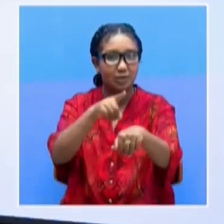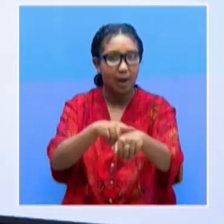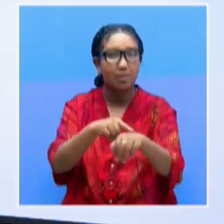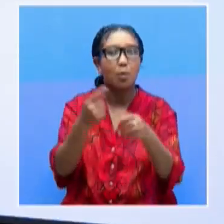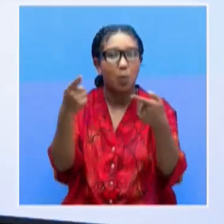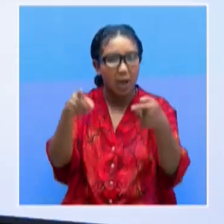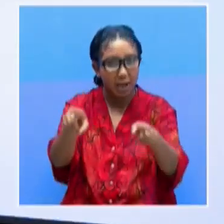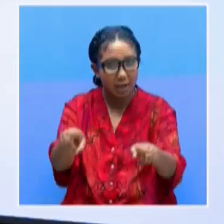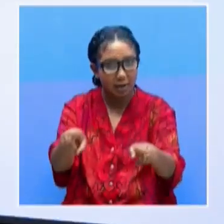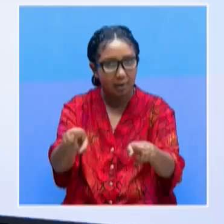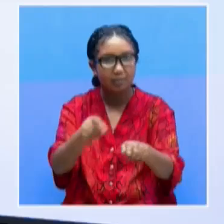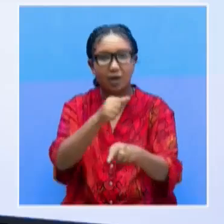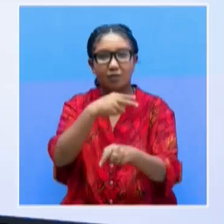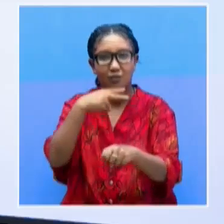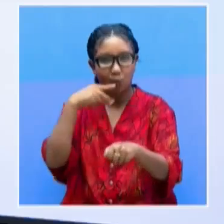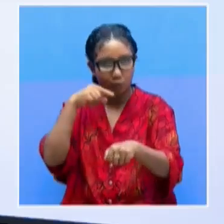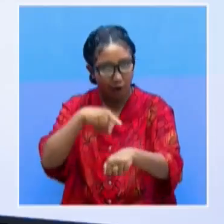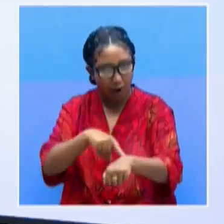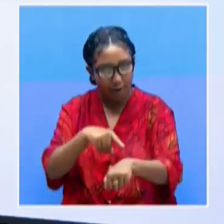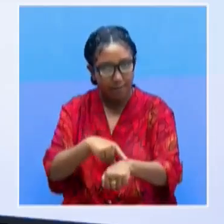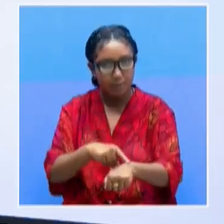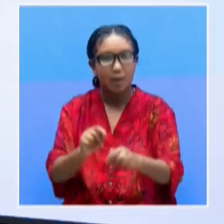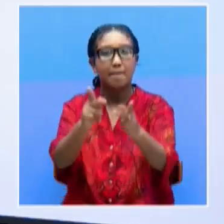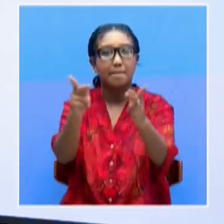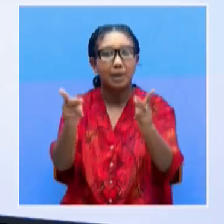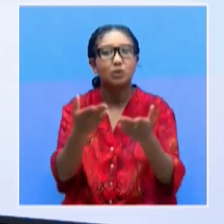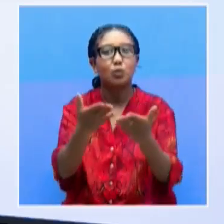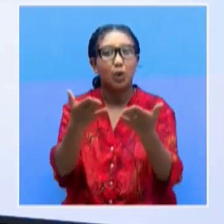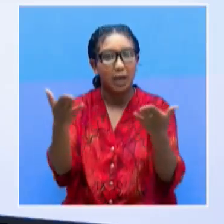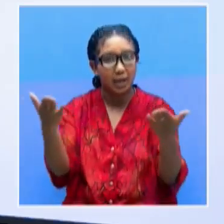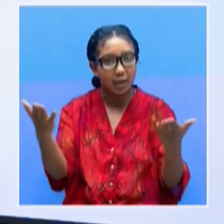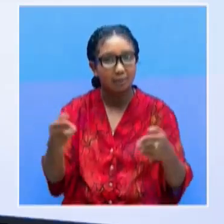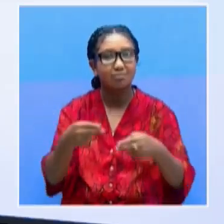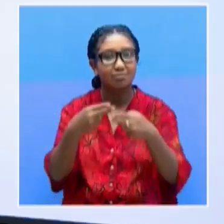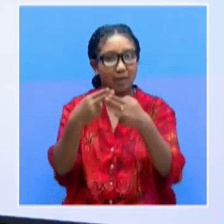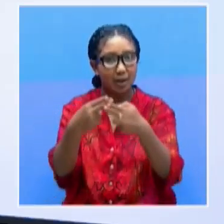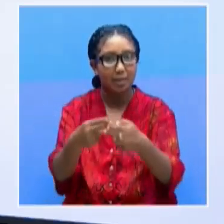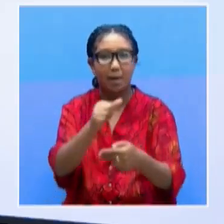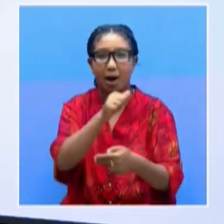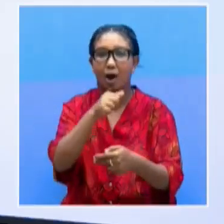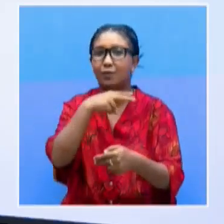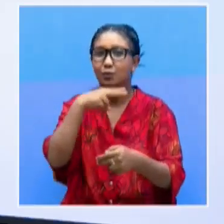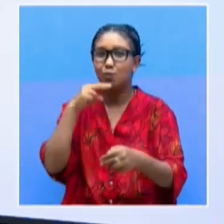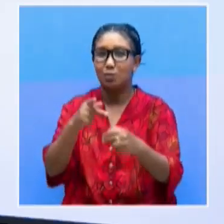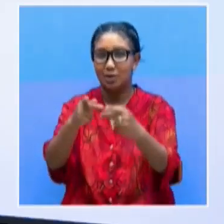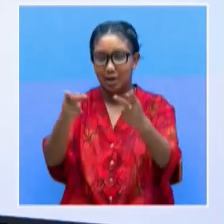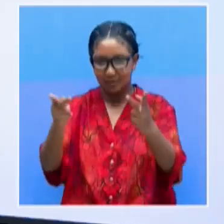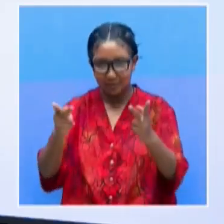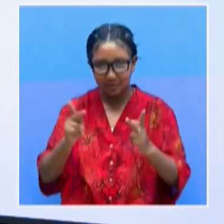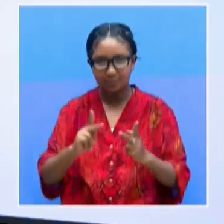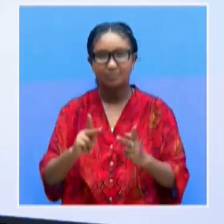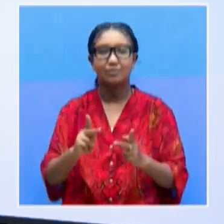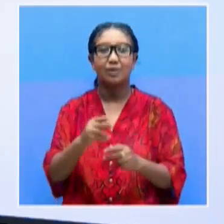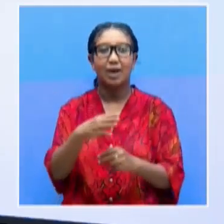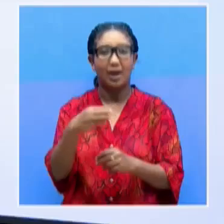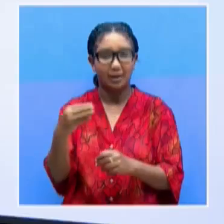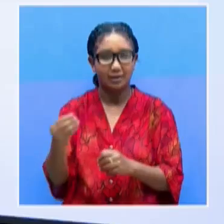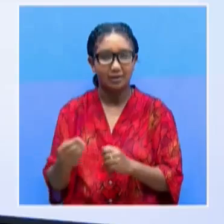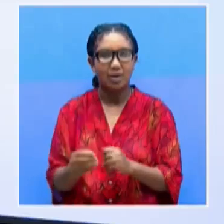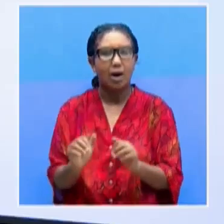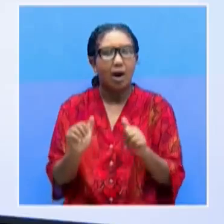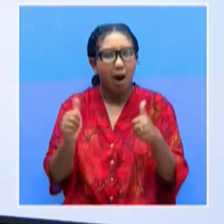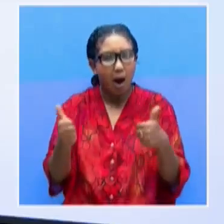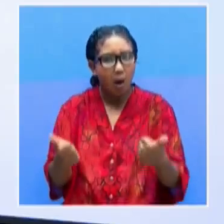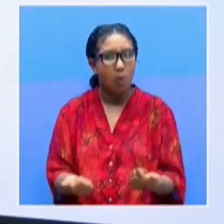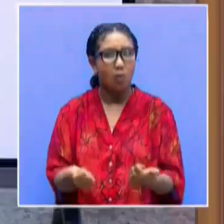happening, which is adverbs of time, the place of happening, where it happens, that is adverbs of place, yes, and how